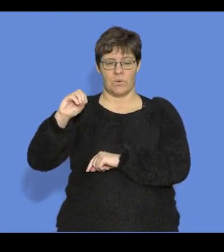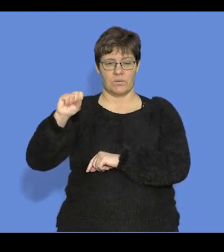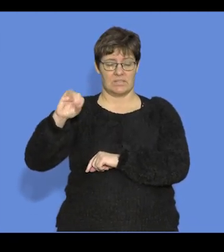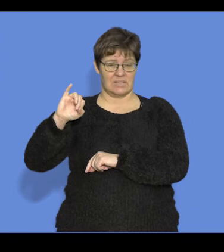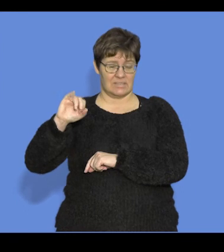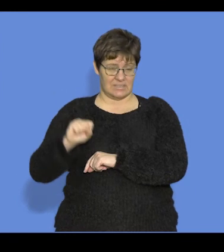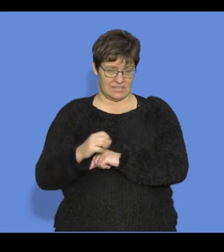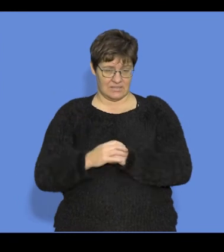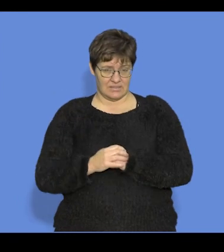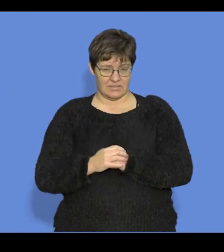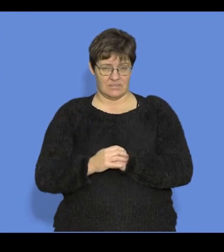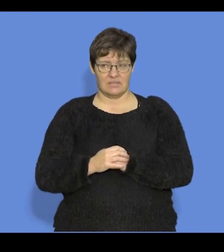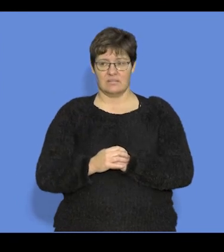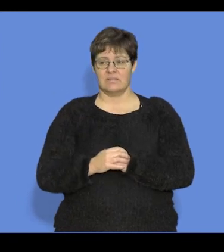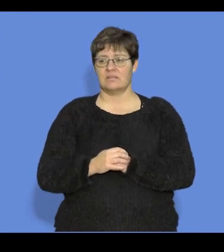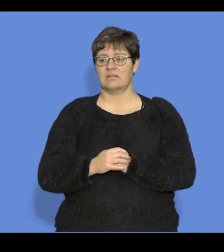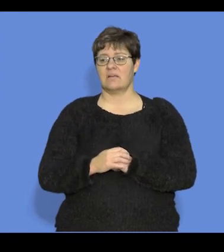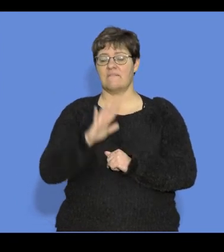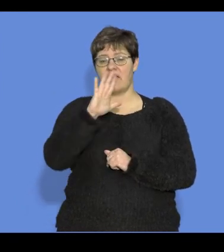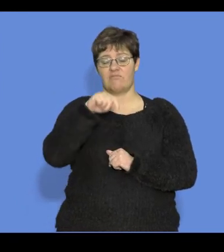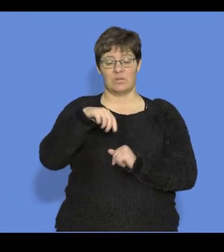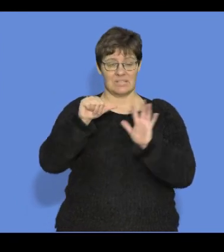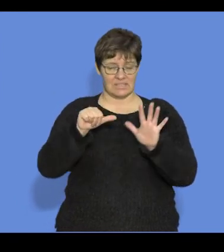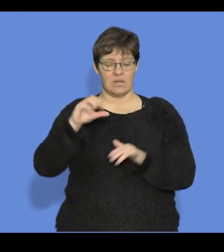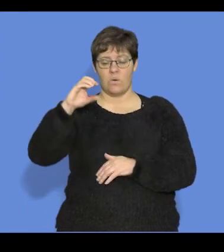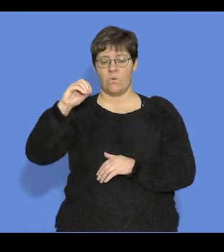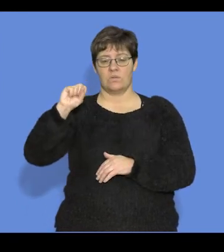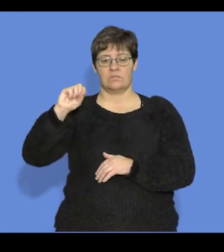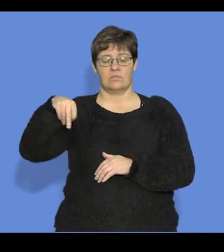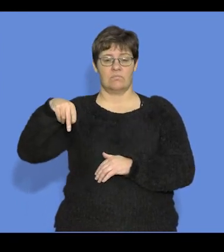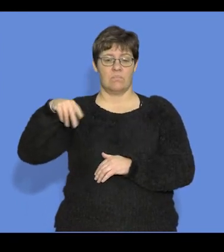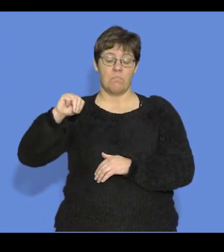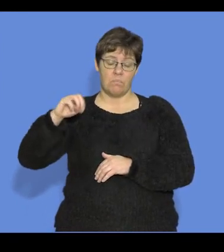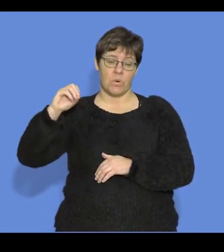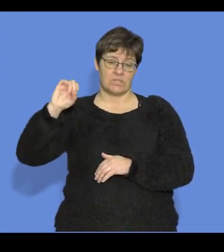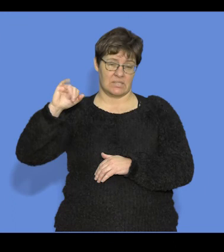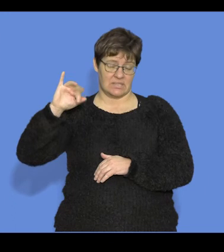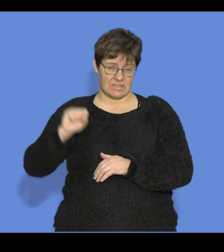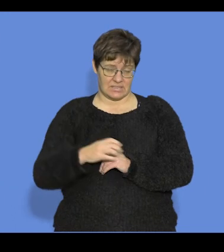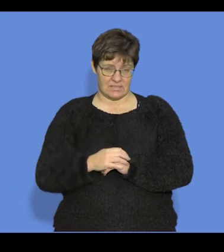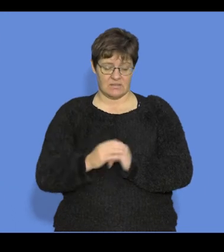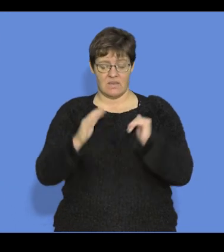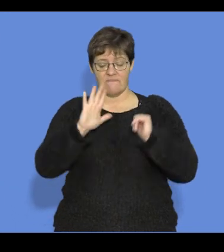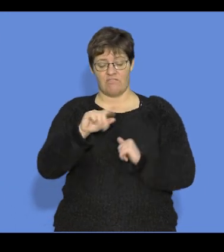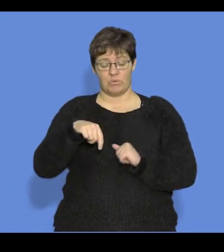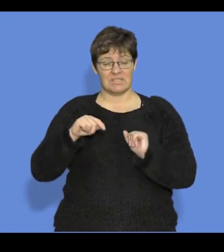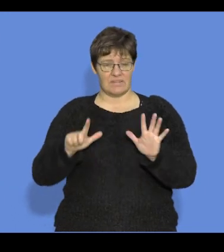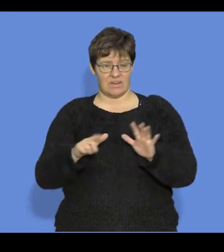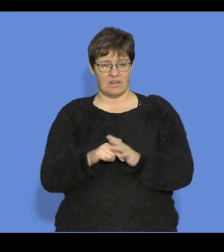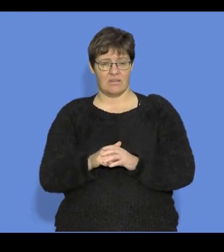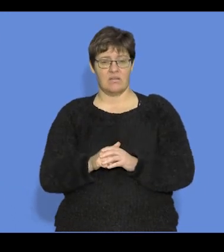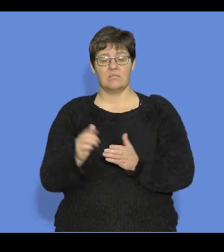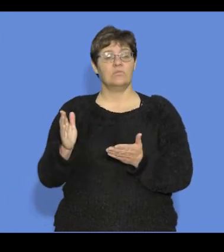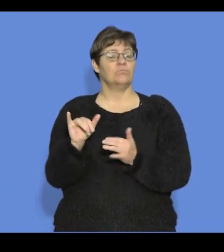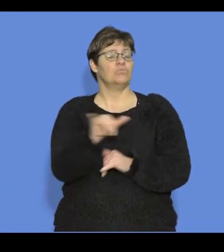So answer to 5.6 is osmosis. Then if we look at 5.7, which